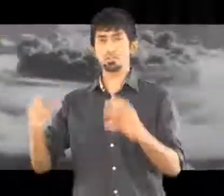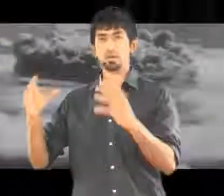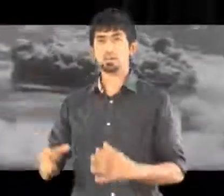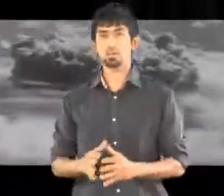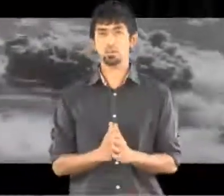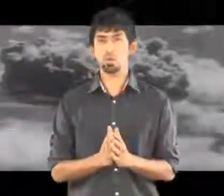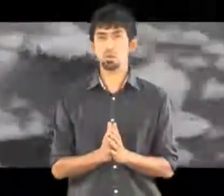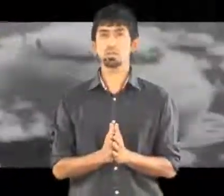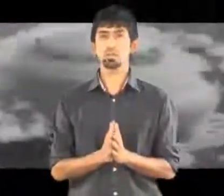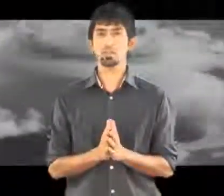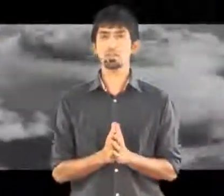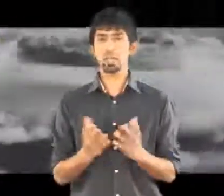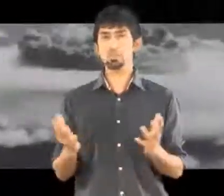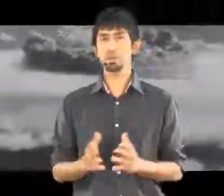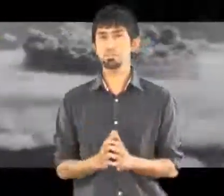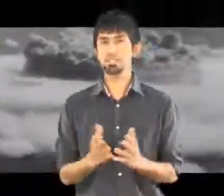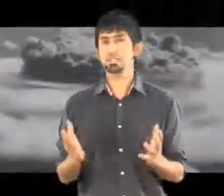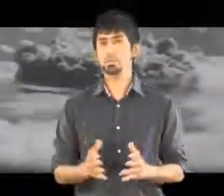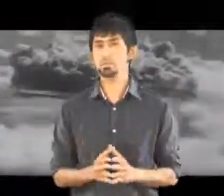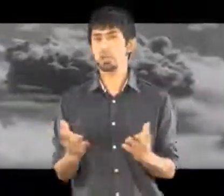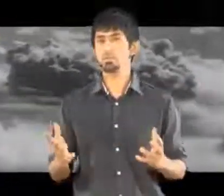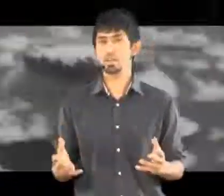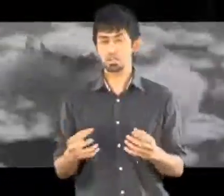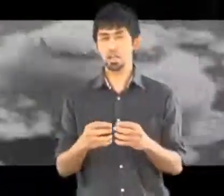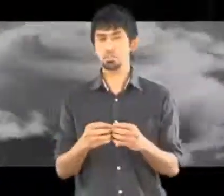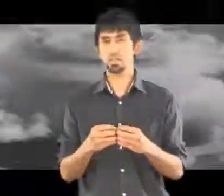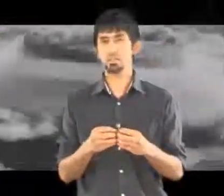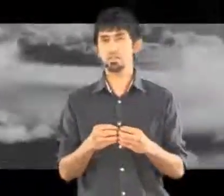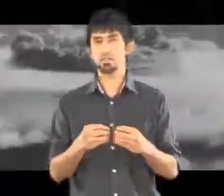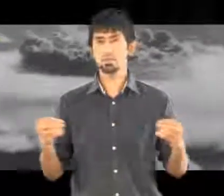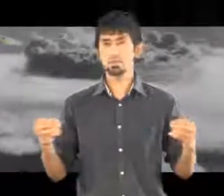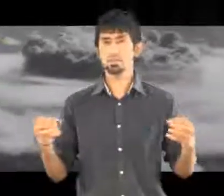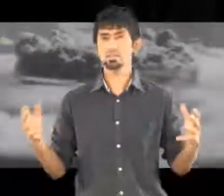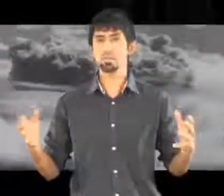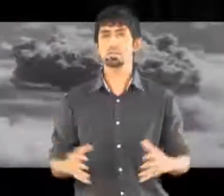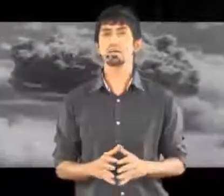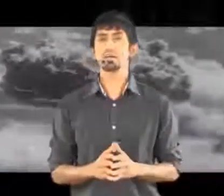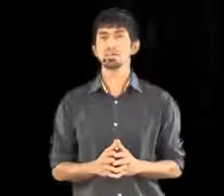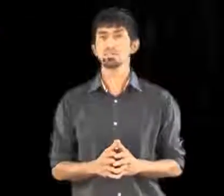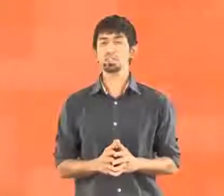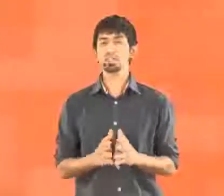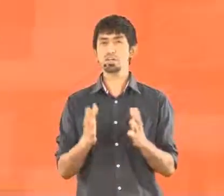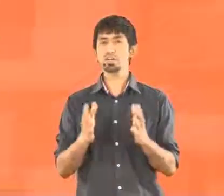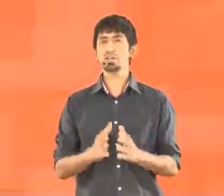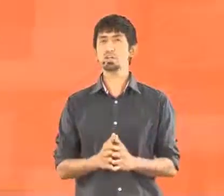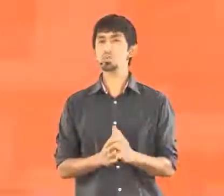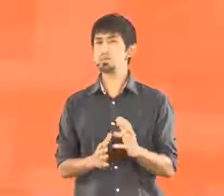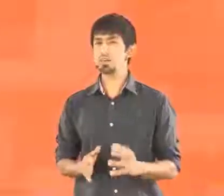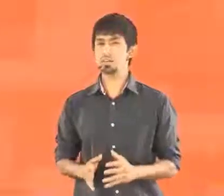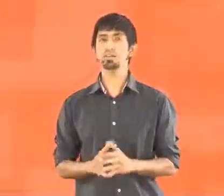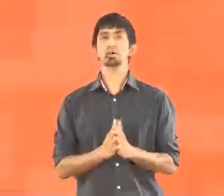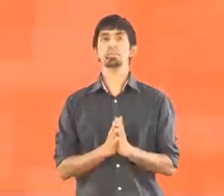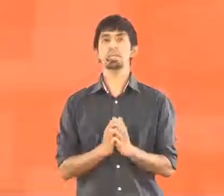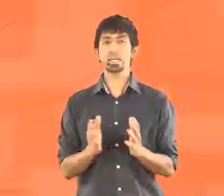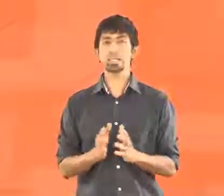dropped in Japan during the world war. That was kind of basically because we kind of figured out that atoms can be split. So let's not go into that too